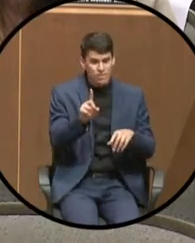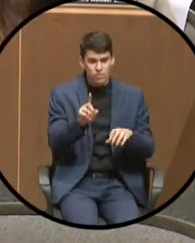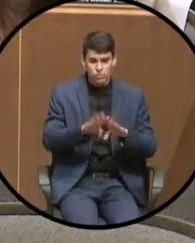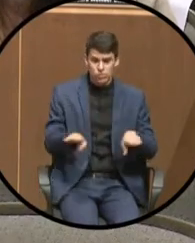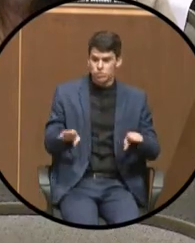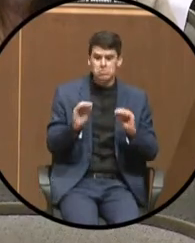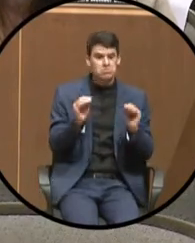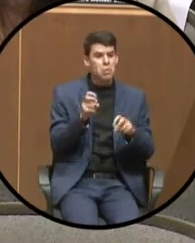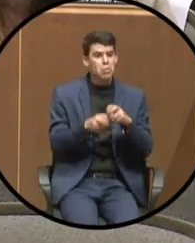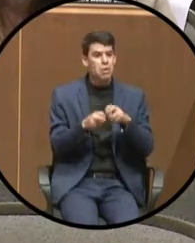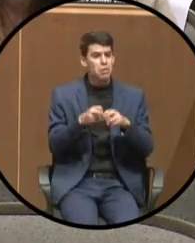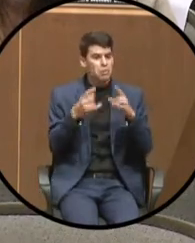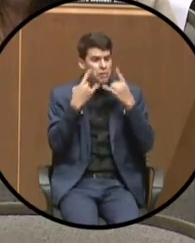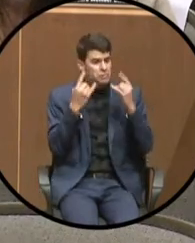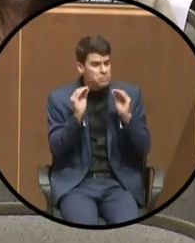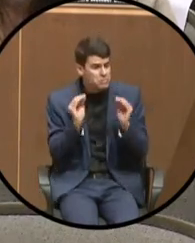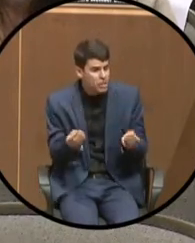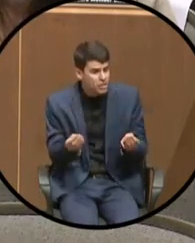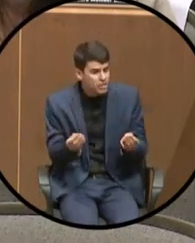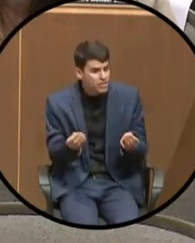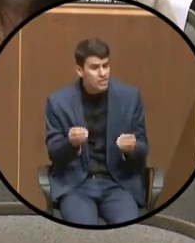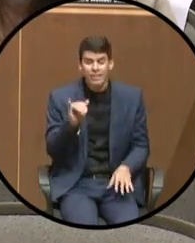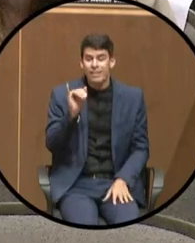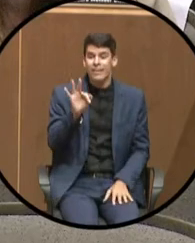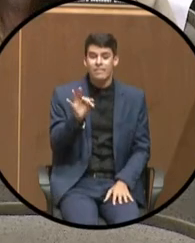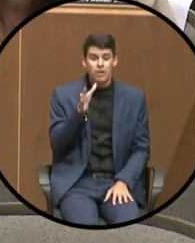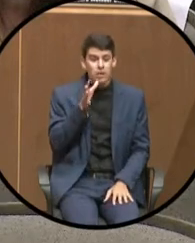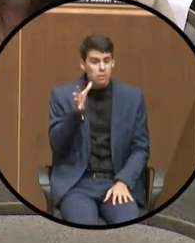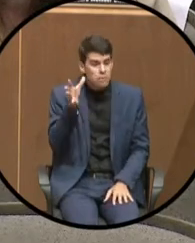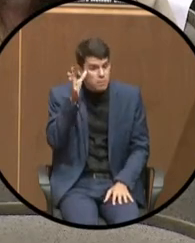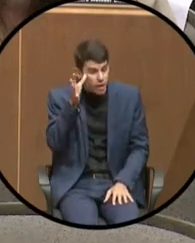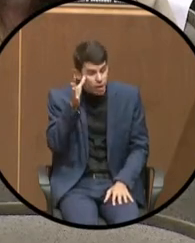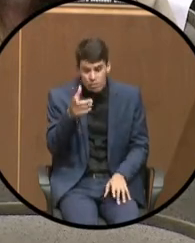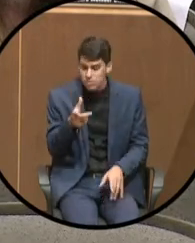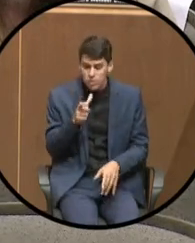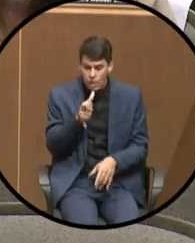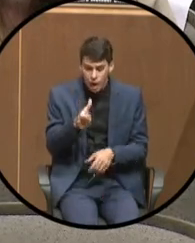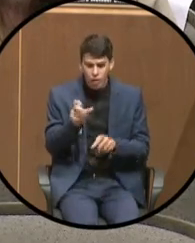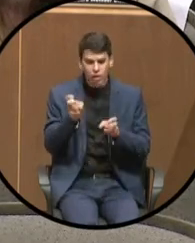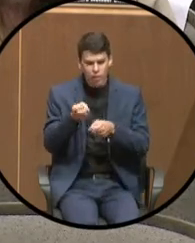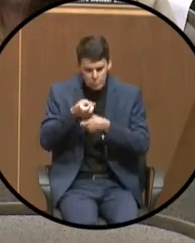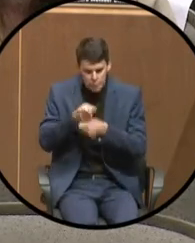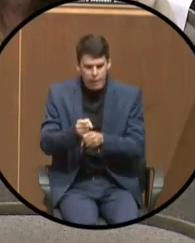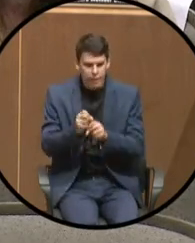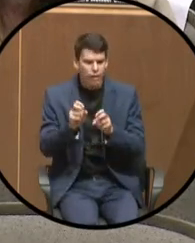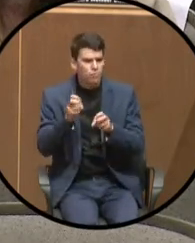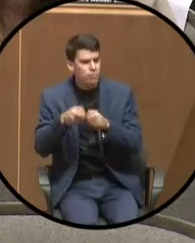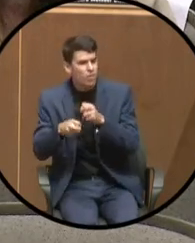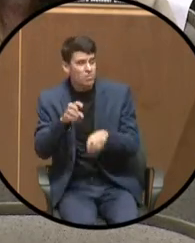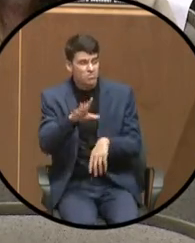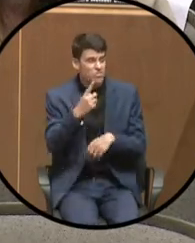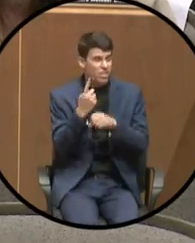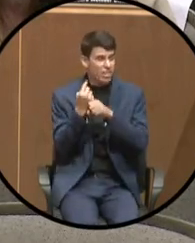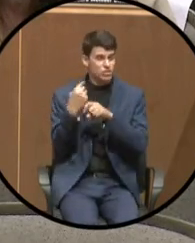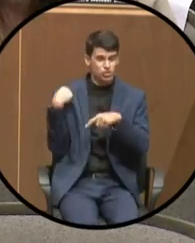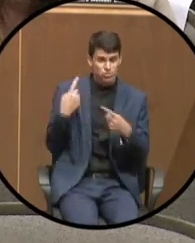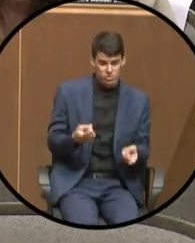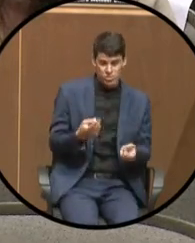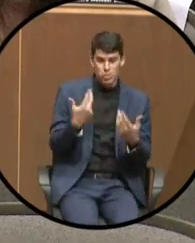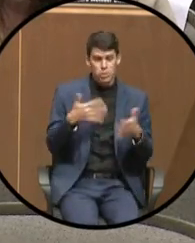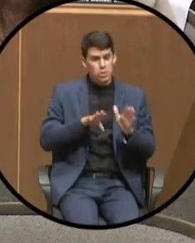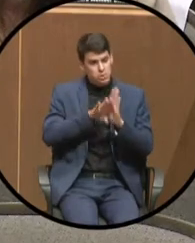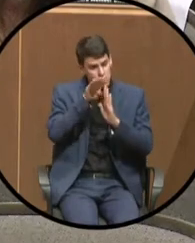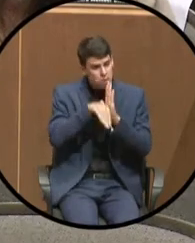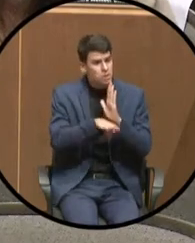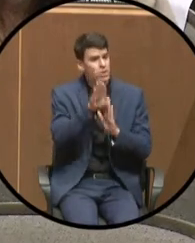no problems with masks if their parents don't make it a problem. The last year has been a roller coaster for all. early